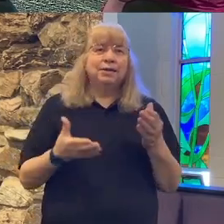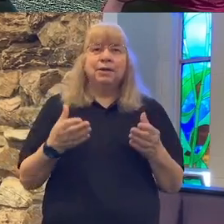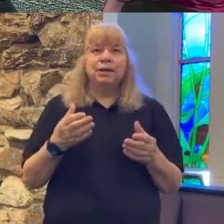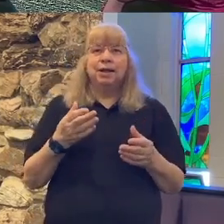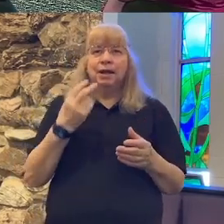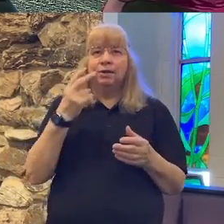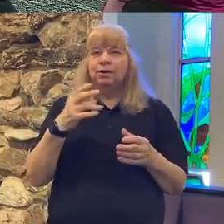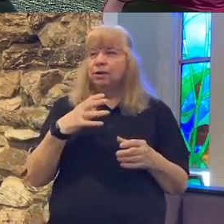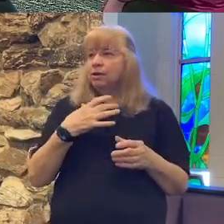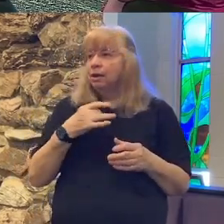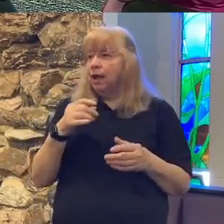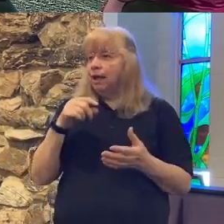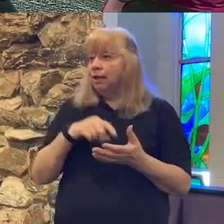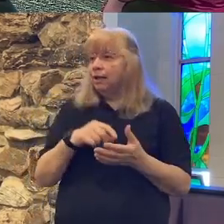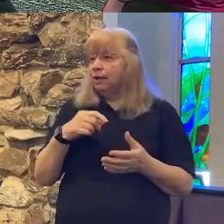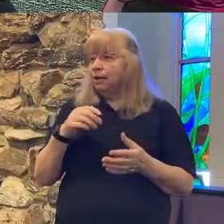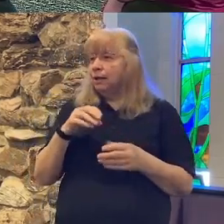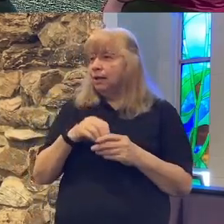sanctuary?